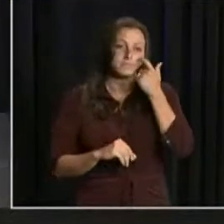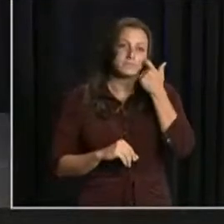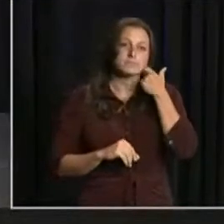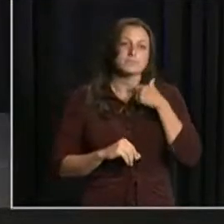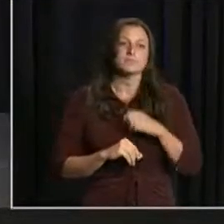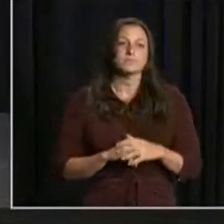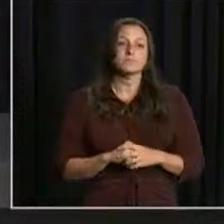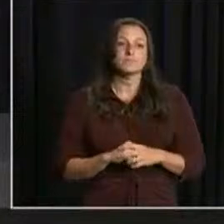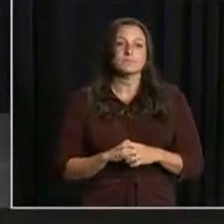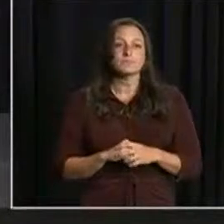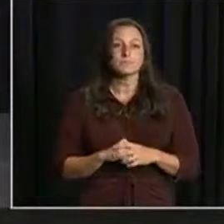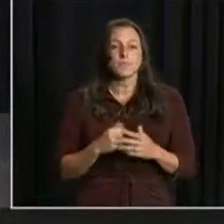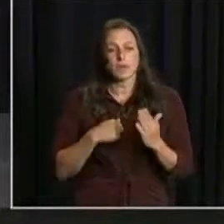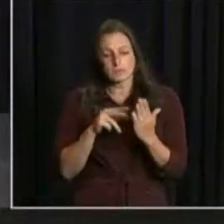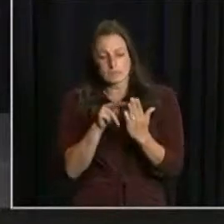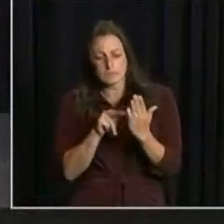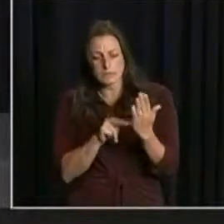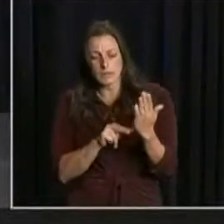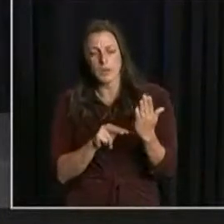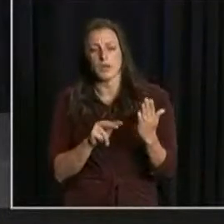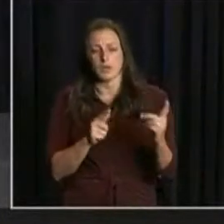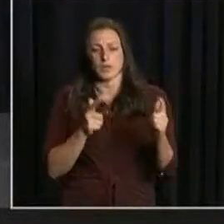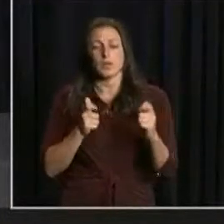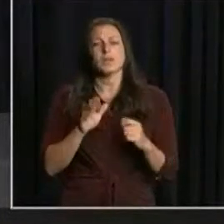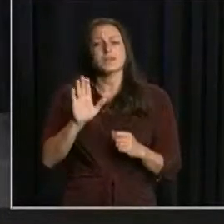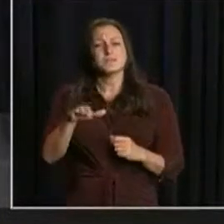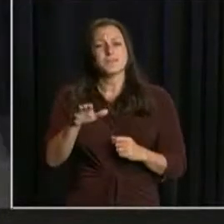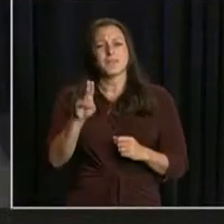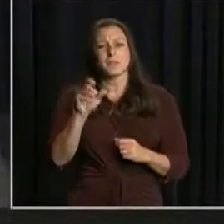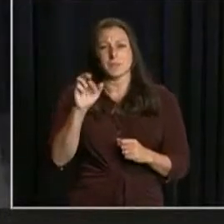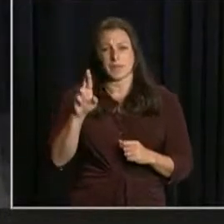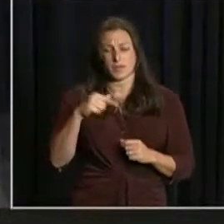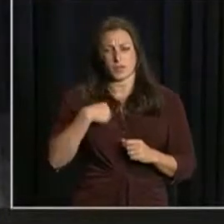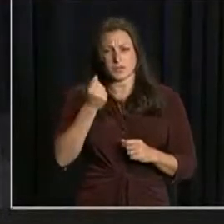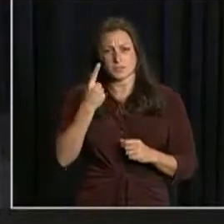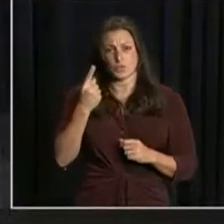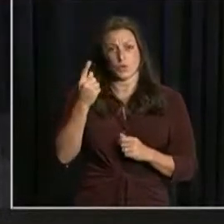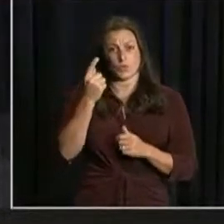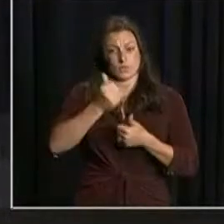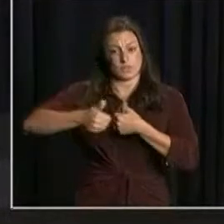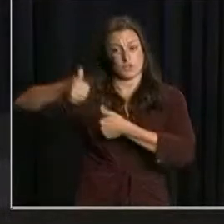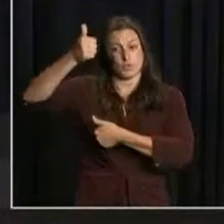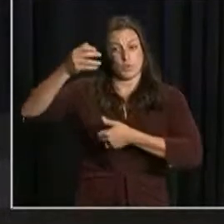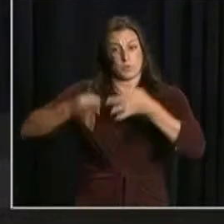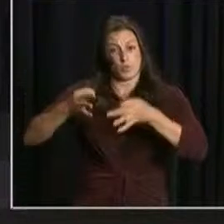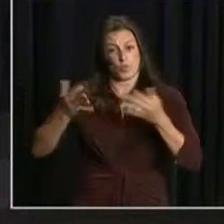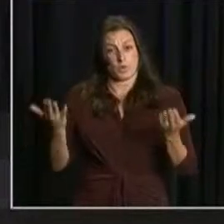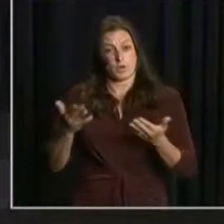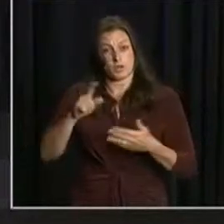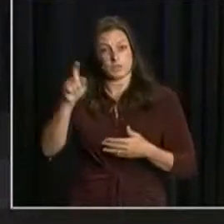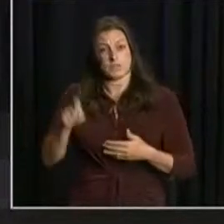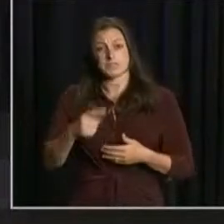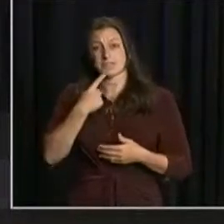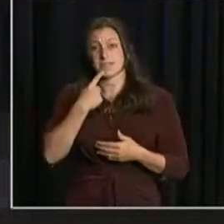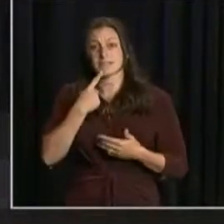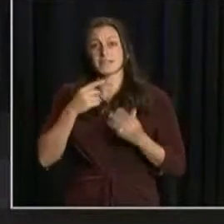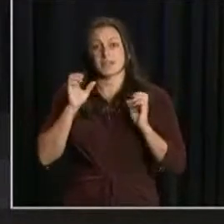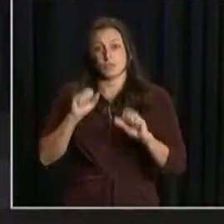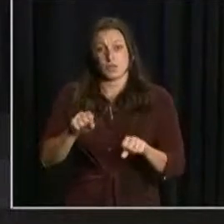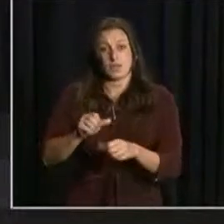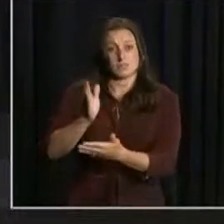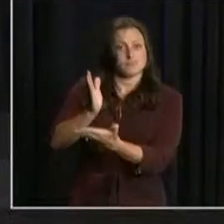Sorry, pulling up my notes here really quick. So, Mayor, my understanding is the Texas Supreme Court has allowed an eviction diversion program to